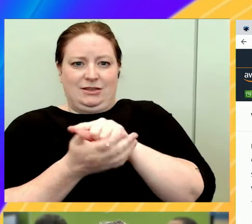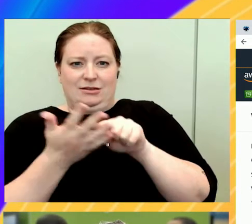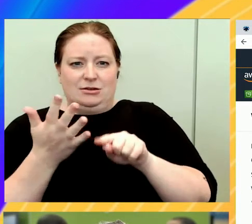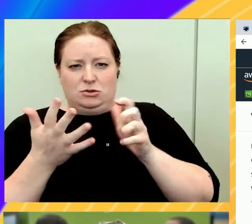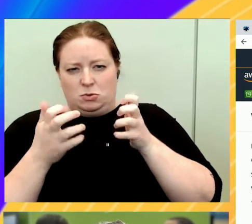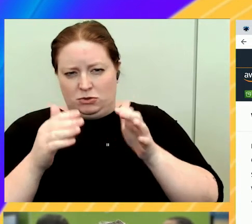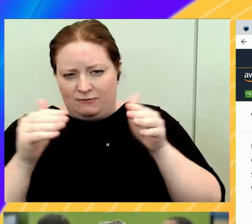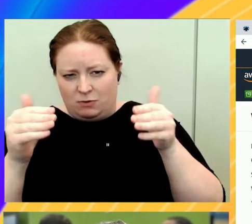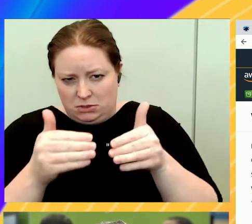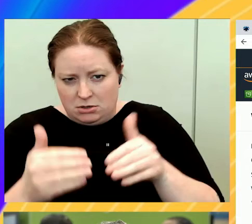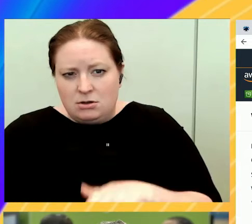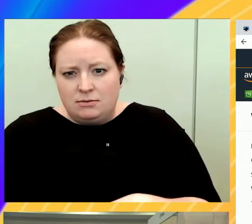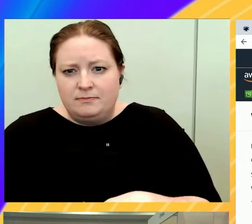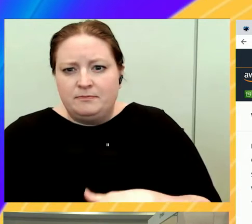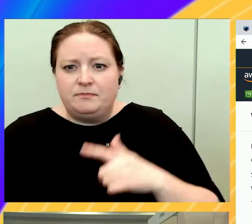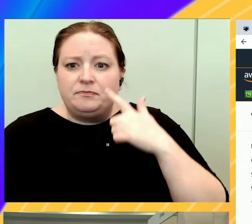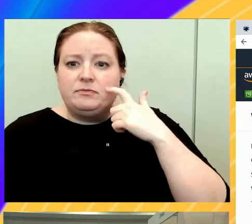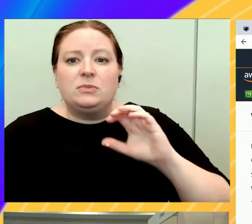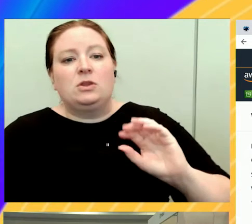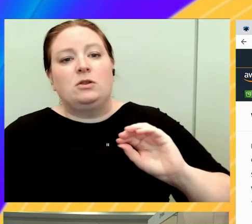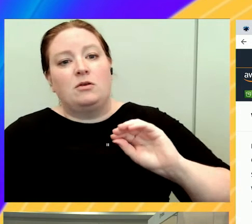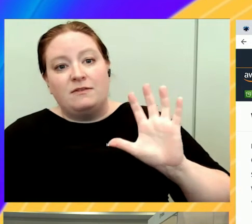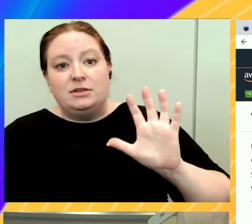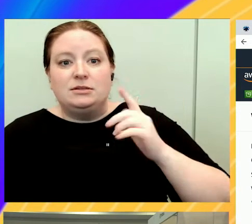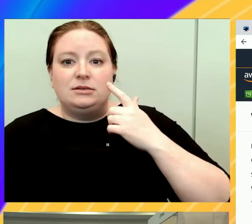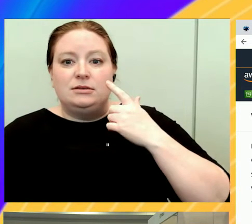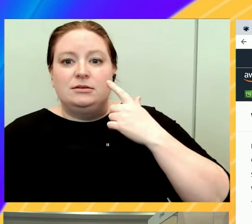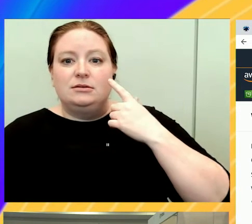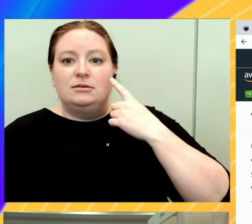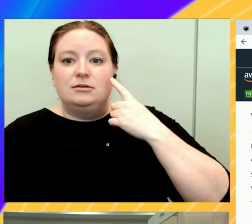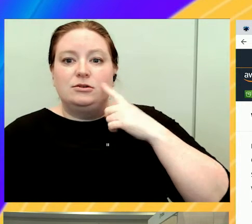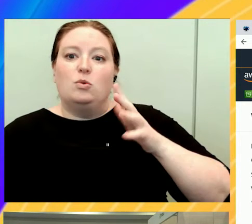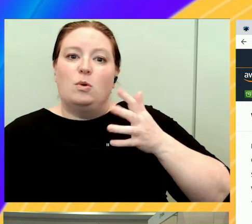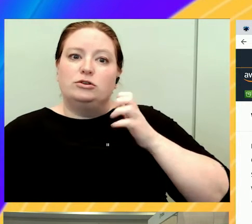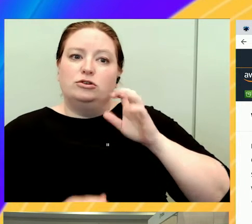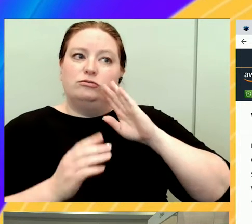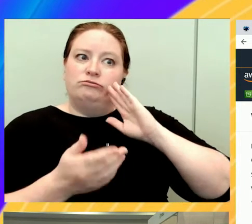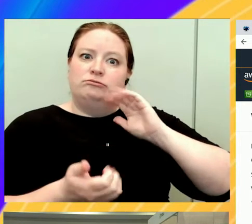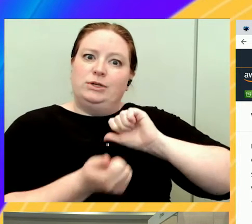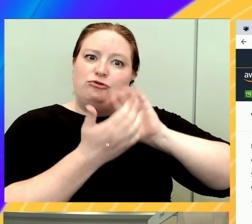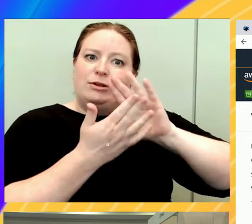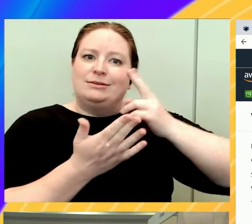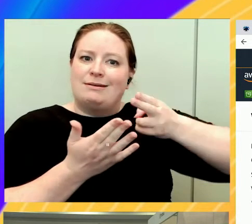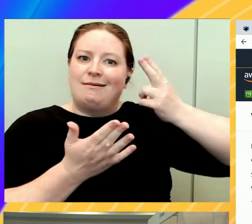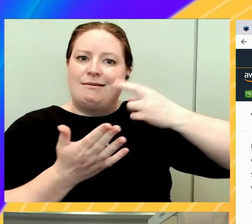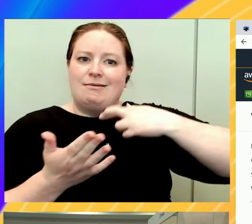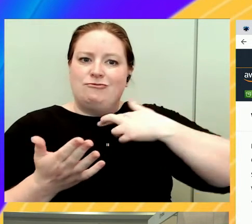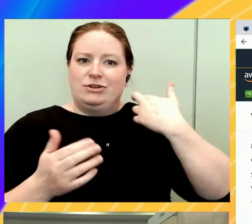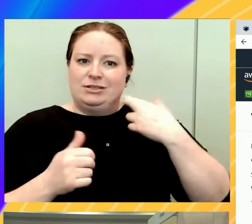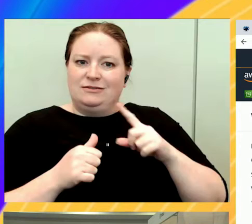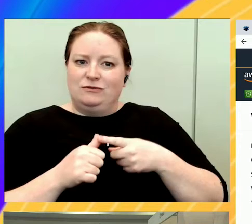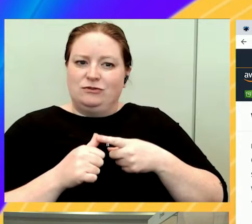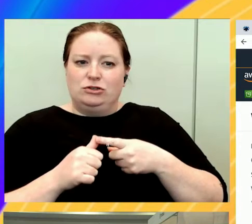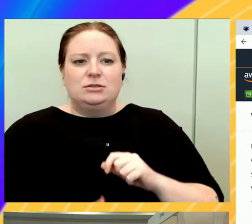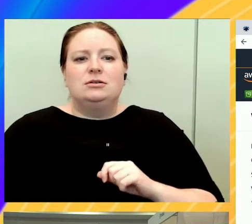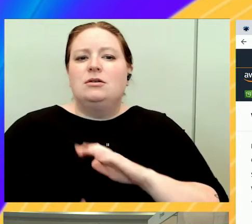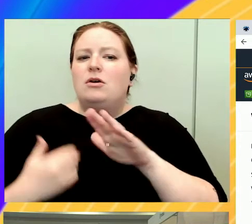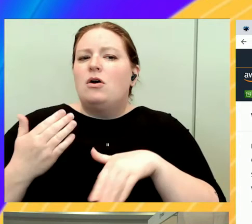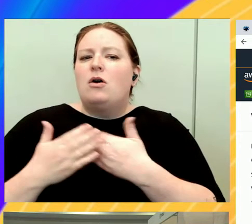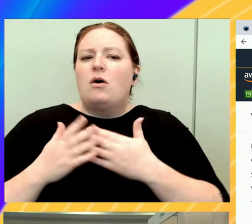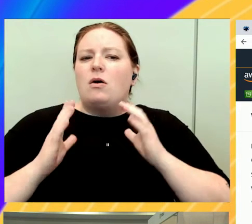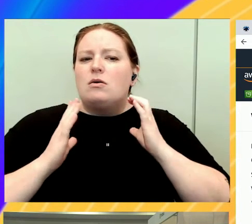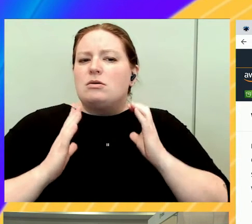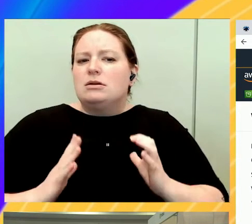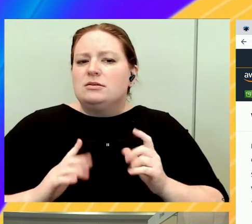to remediate your high risks first. Absolutely. And all customers are different, have different requirements.